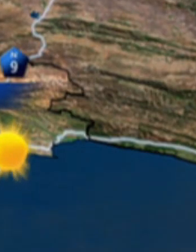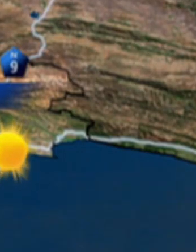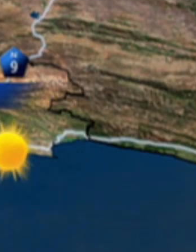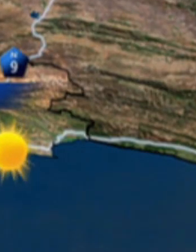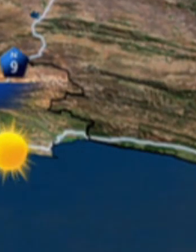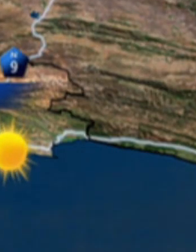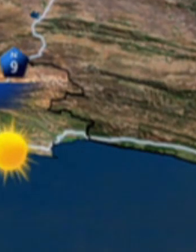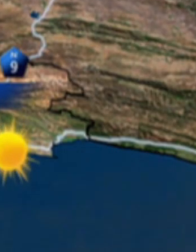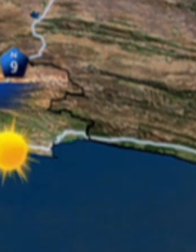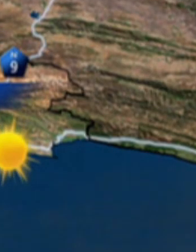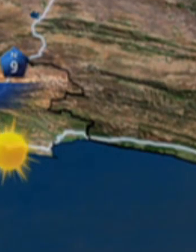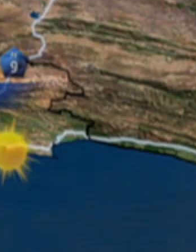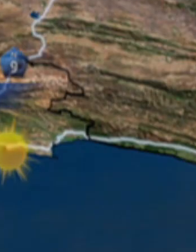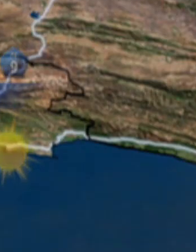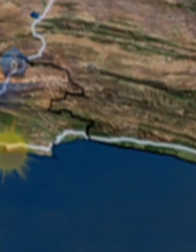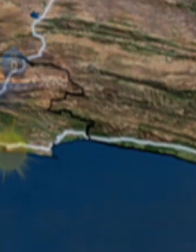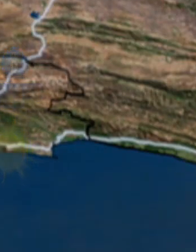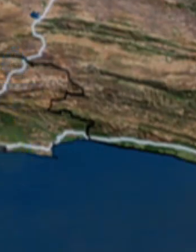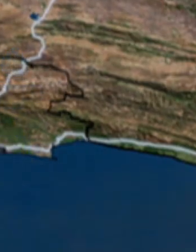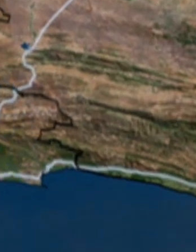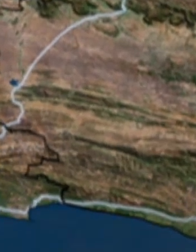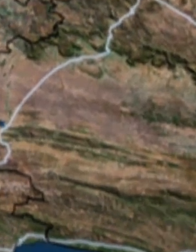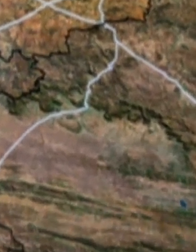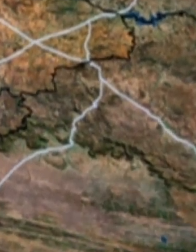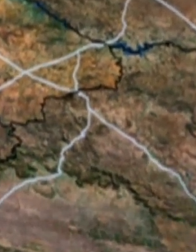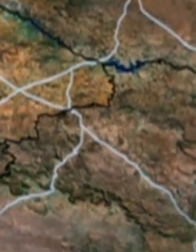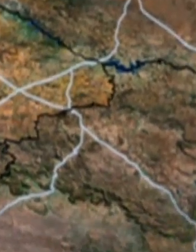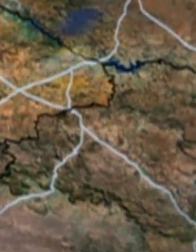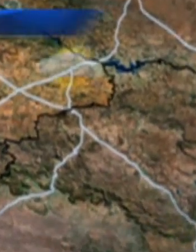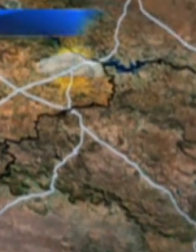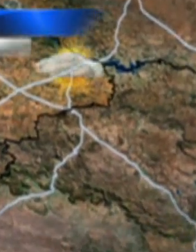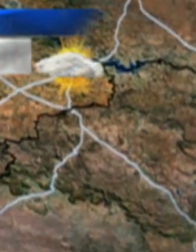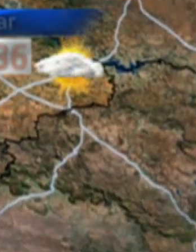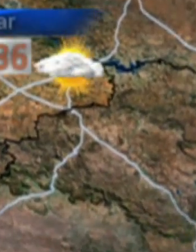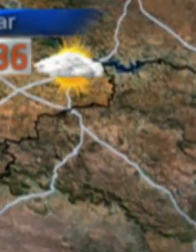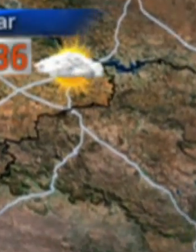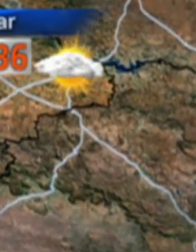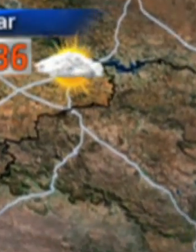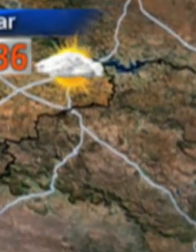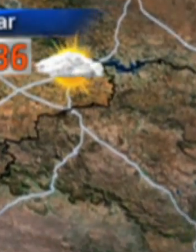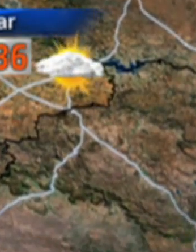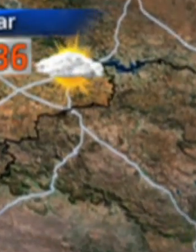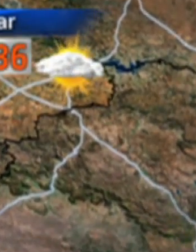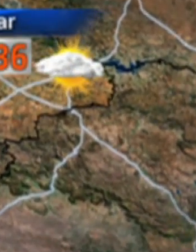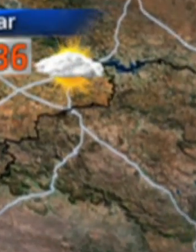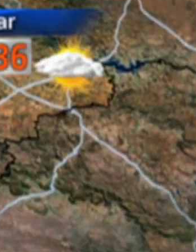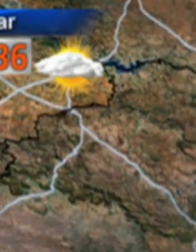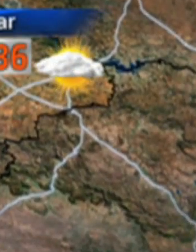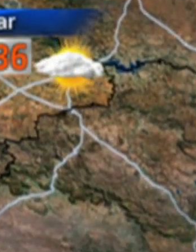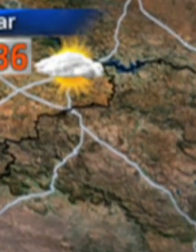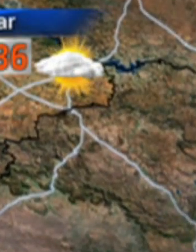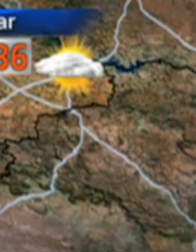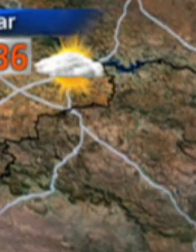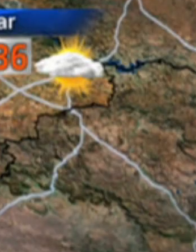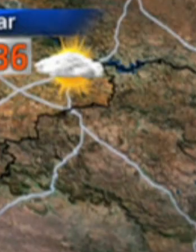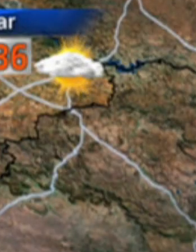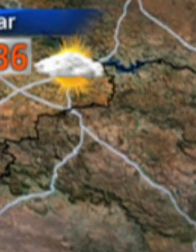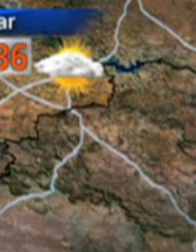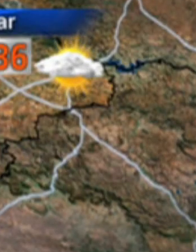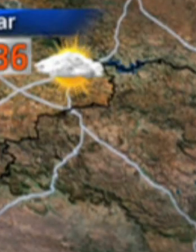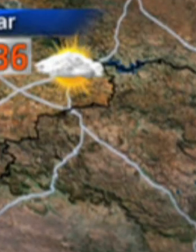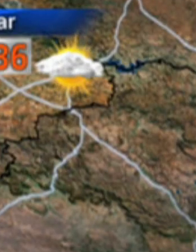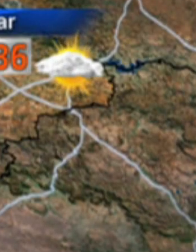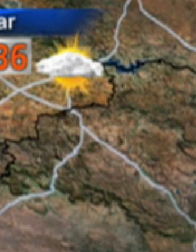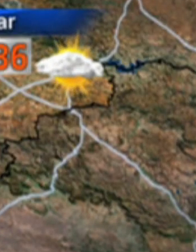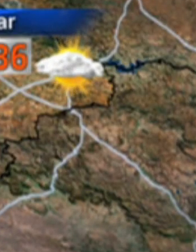a mane a motse o mong ka fela Booths West e tshale morao ka mashome a mararo a motse e robong ka fela pakang tla hlotshise Kurumane ho tla jale